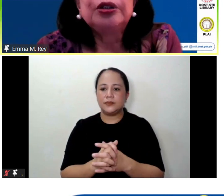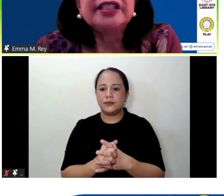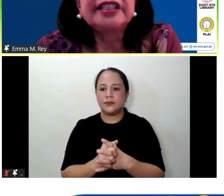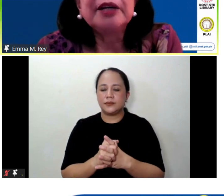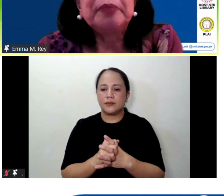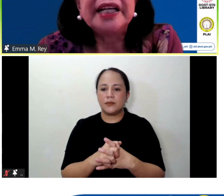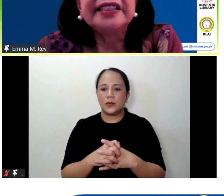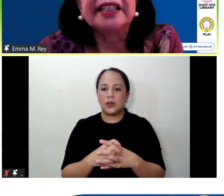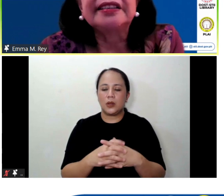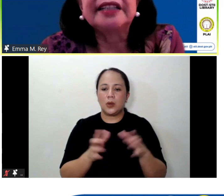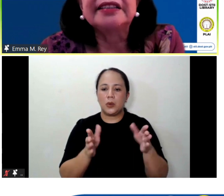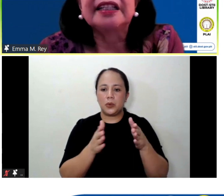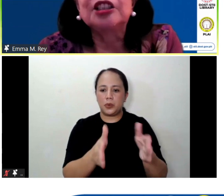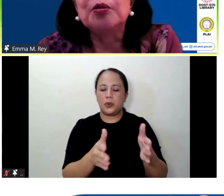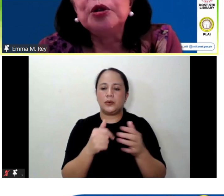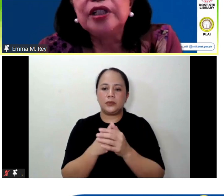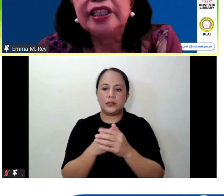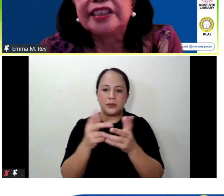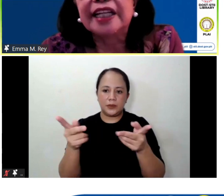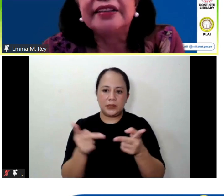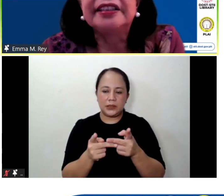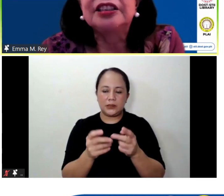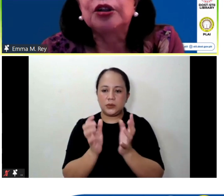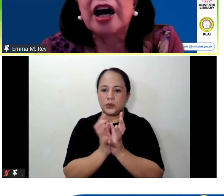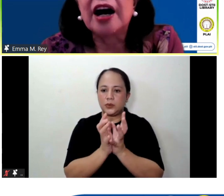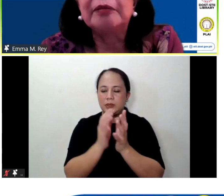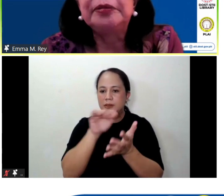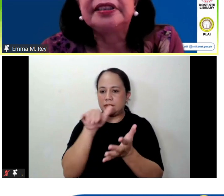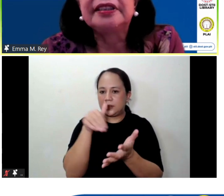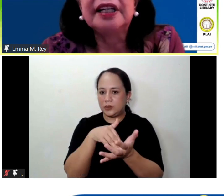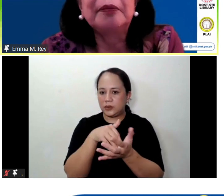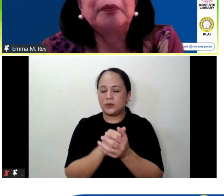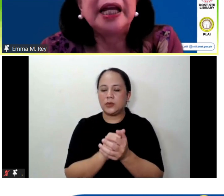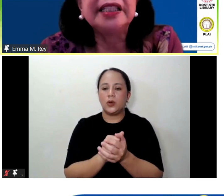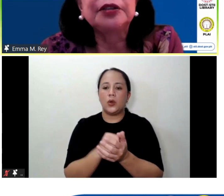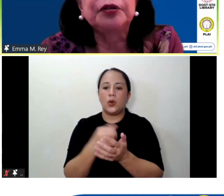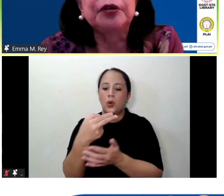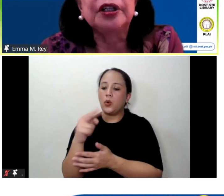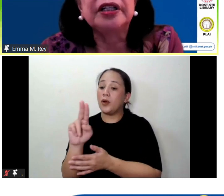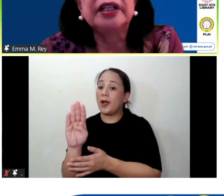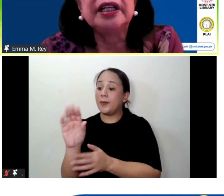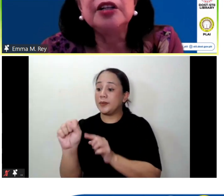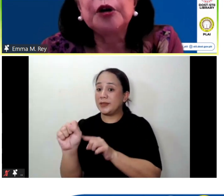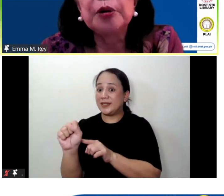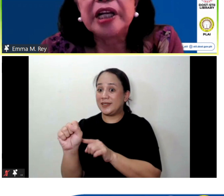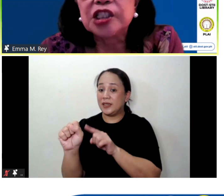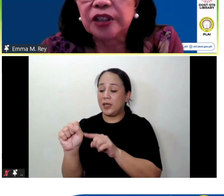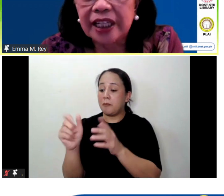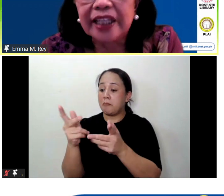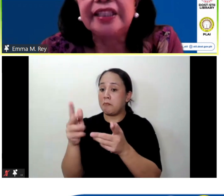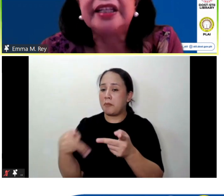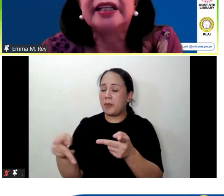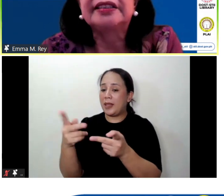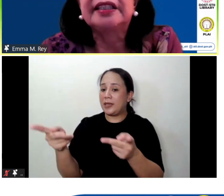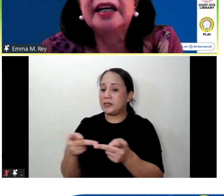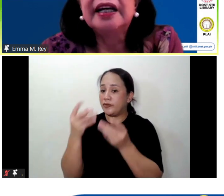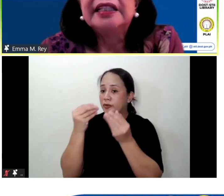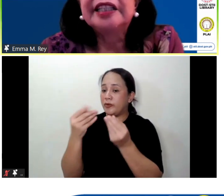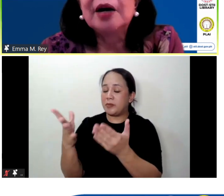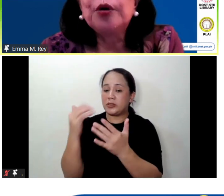Roads to distinct places such as community centers or hubs, a place for information and